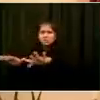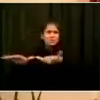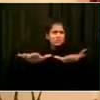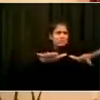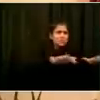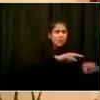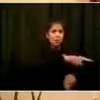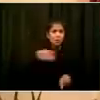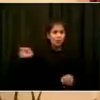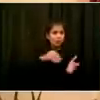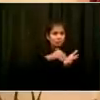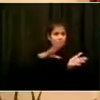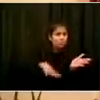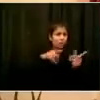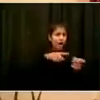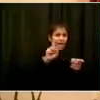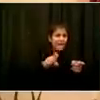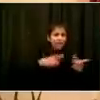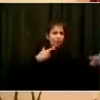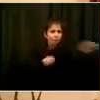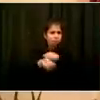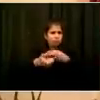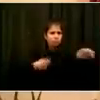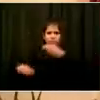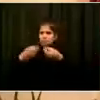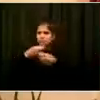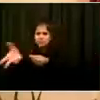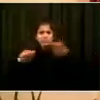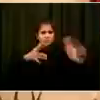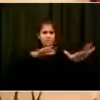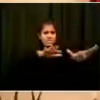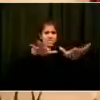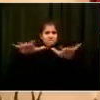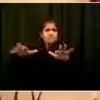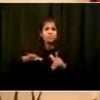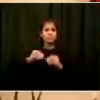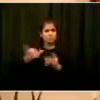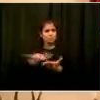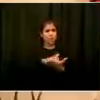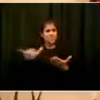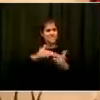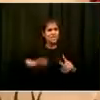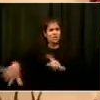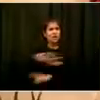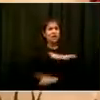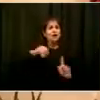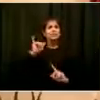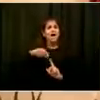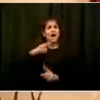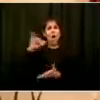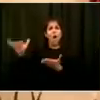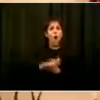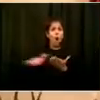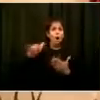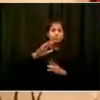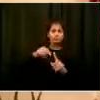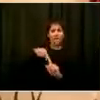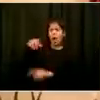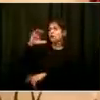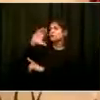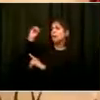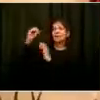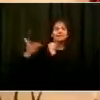supply side issue here. We are not the only school system in America, actually in the world, that is ordering computers and devices. So